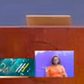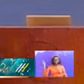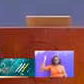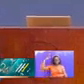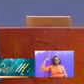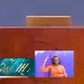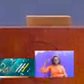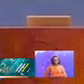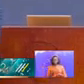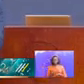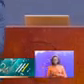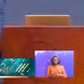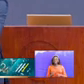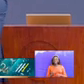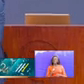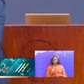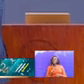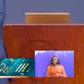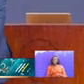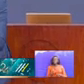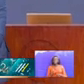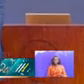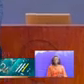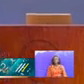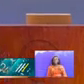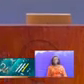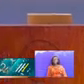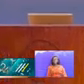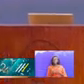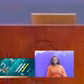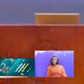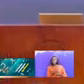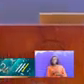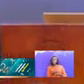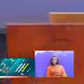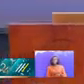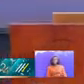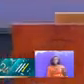where the floor was rough so you will bathe as you